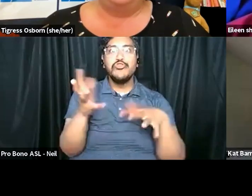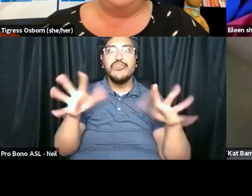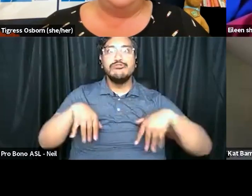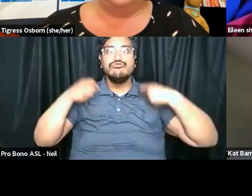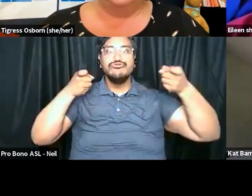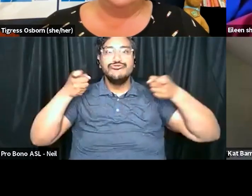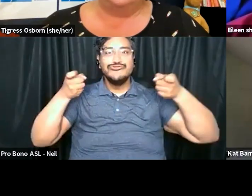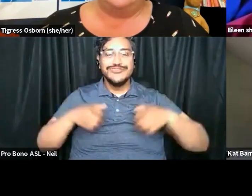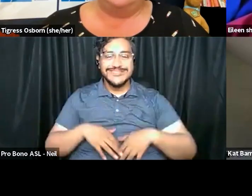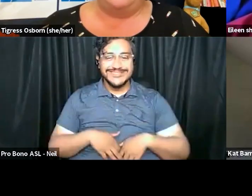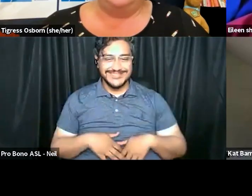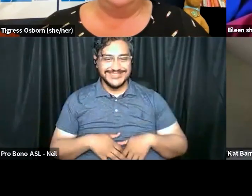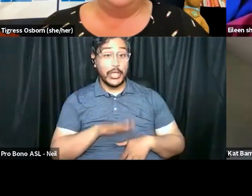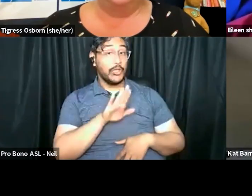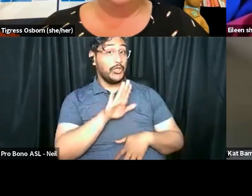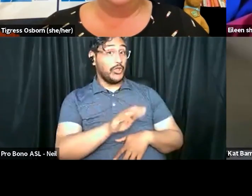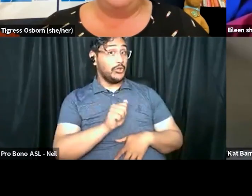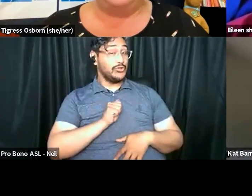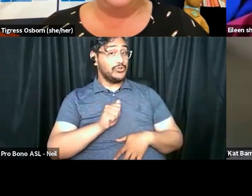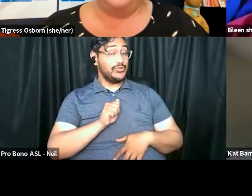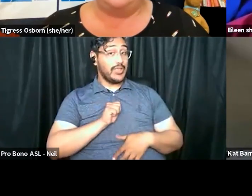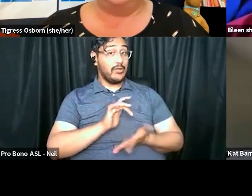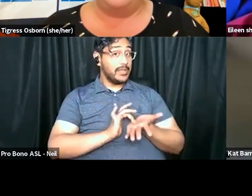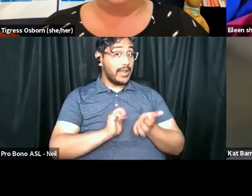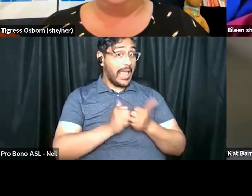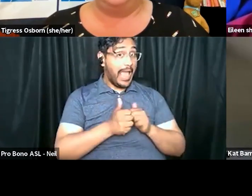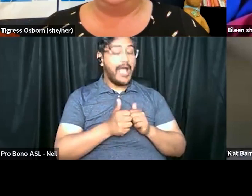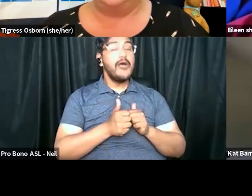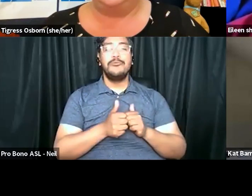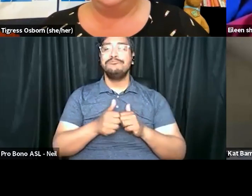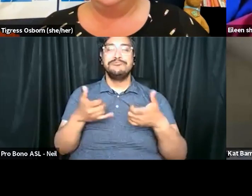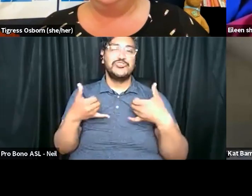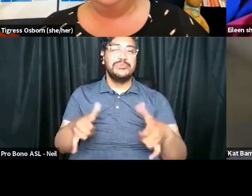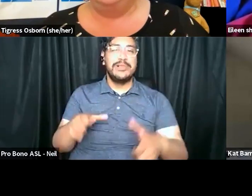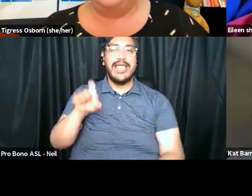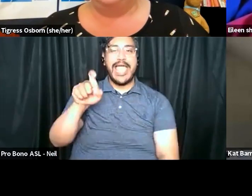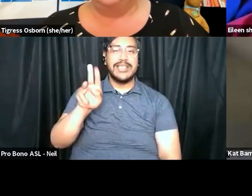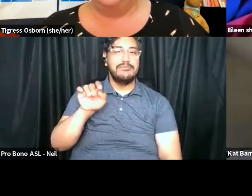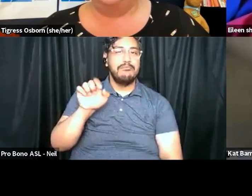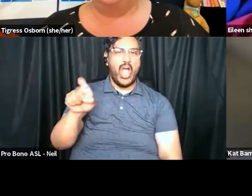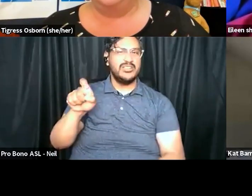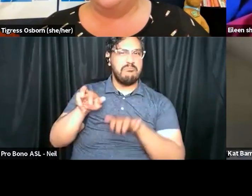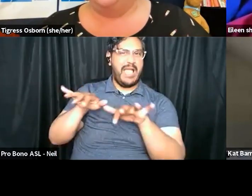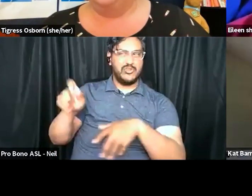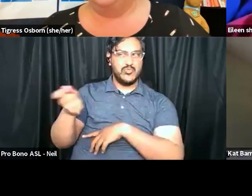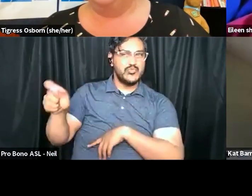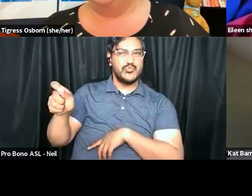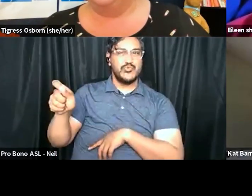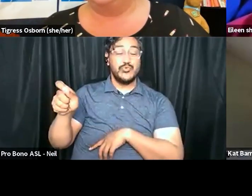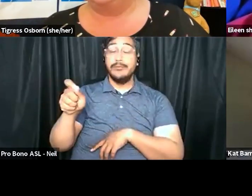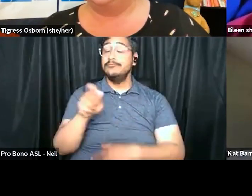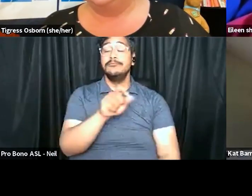Karina self-medicates her anxiety by killing monsters with magic on Xbox and PC. You can find her on Twitter at